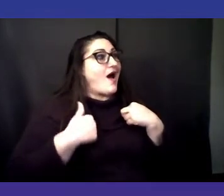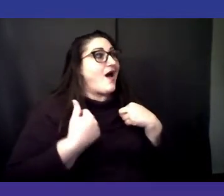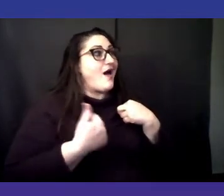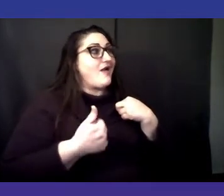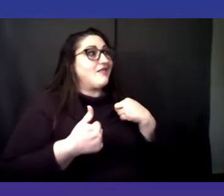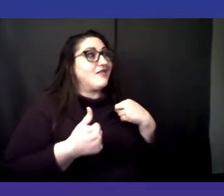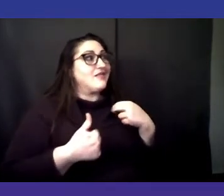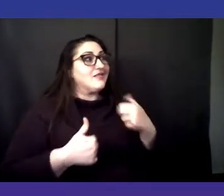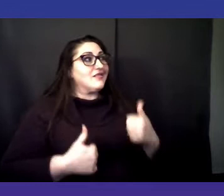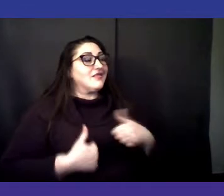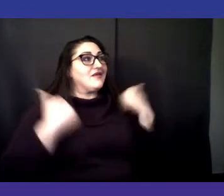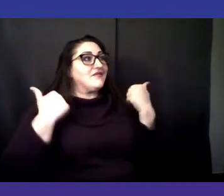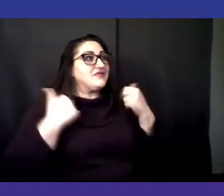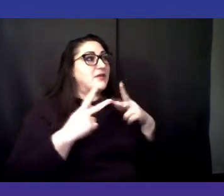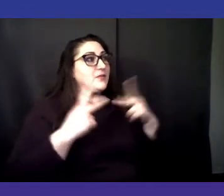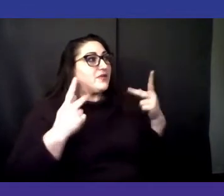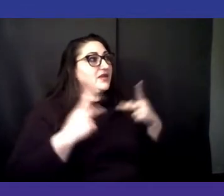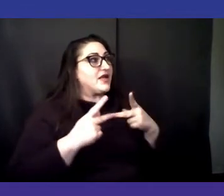was a